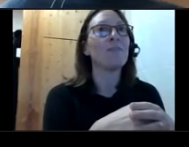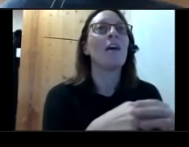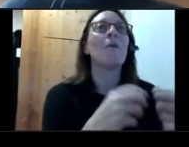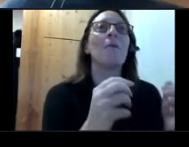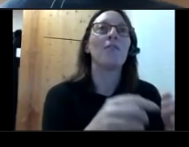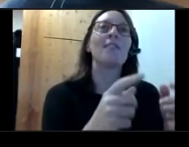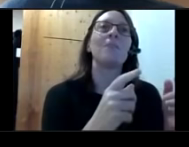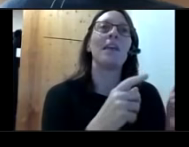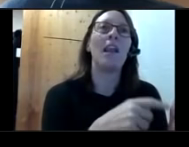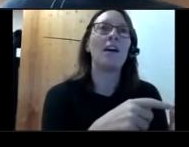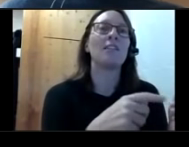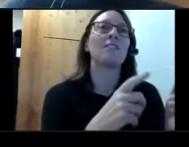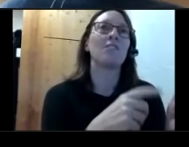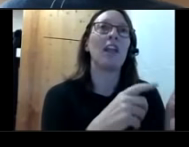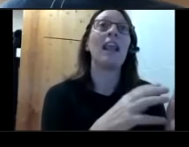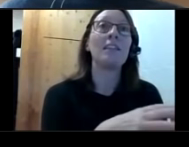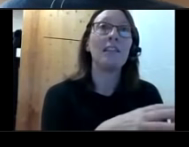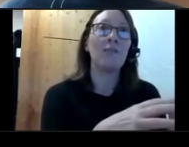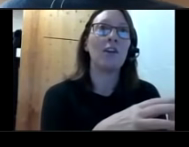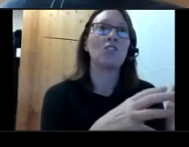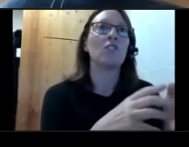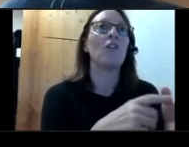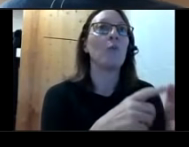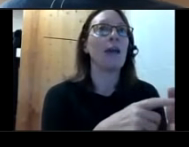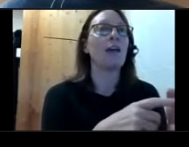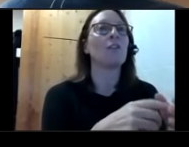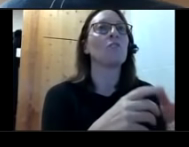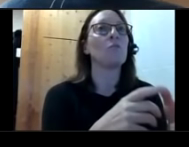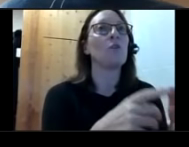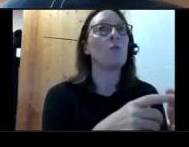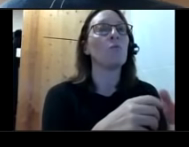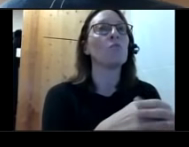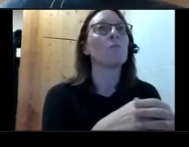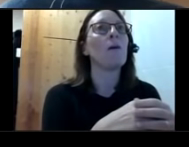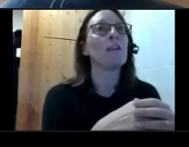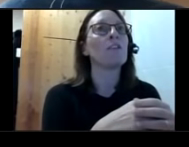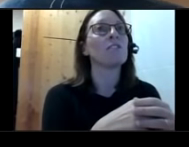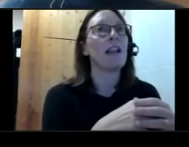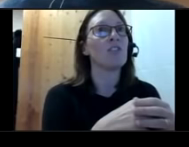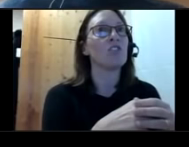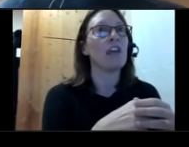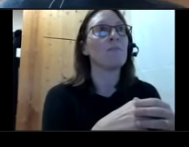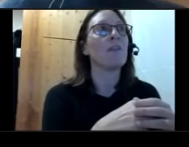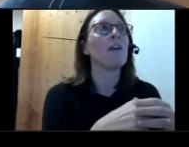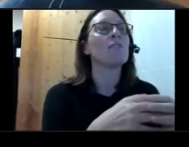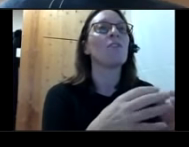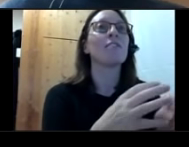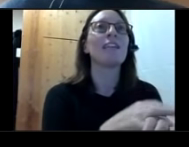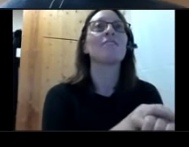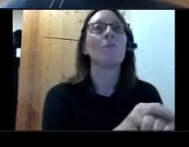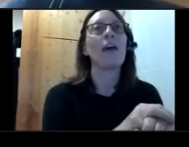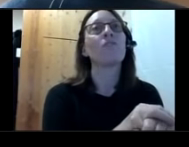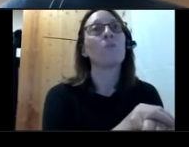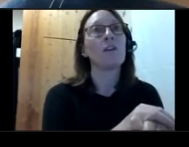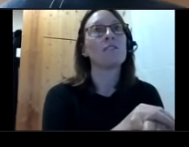EN301549. But this has been aligned to the latest version of WCAG 2.1, which was published last year. So the